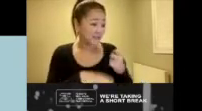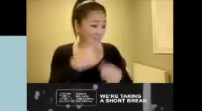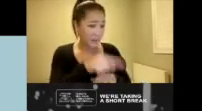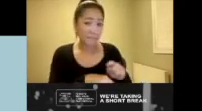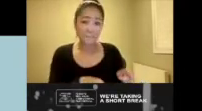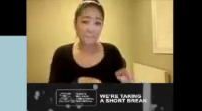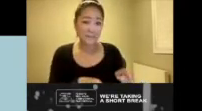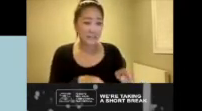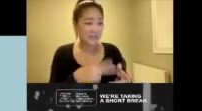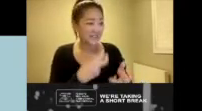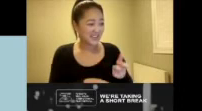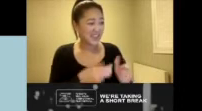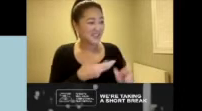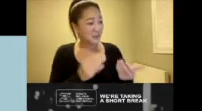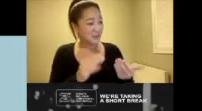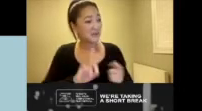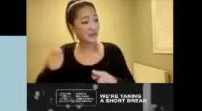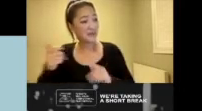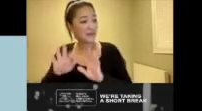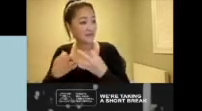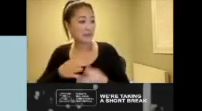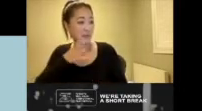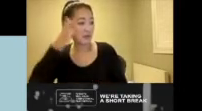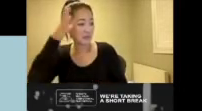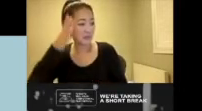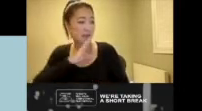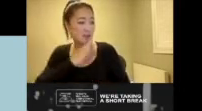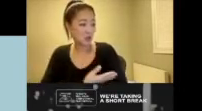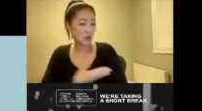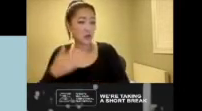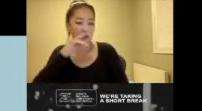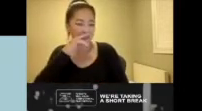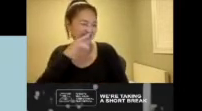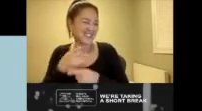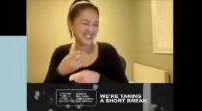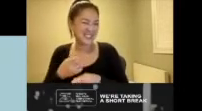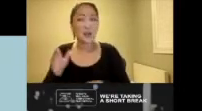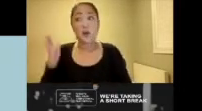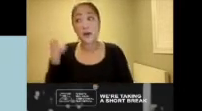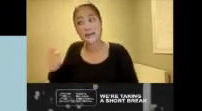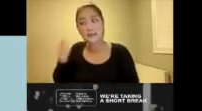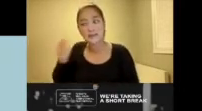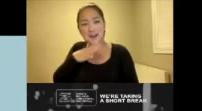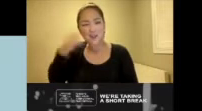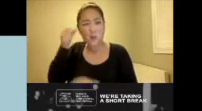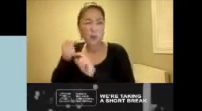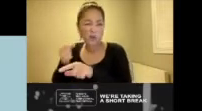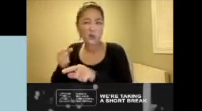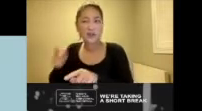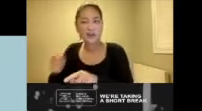of the family. Why? Think about it. He's older, so he had to leave a place he's lived his whole long